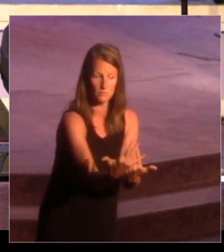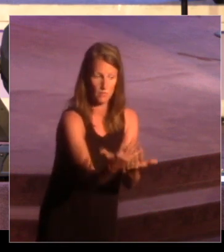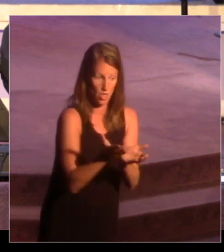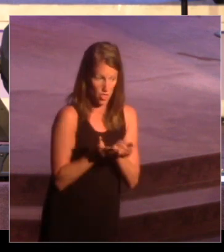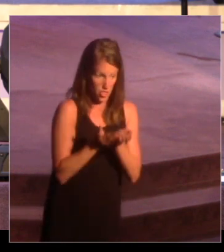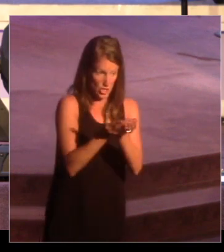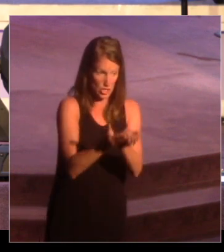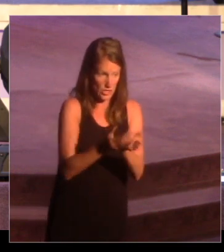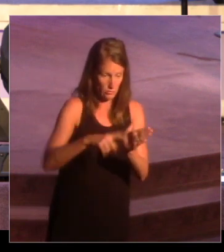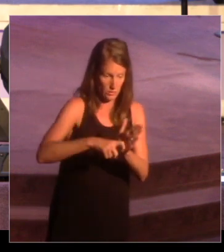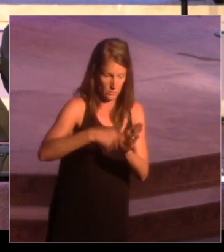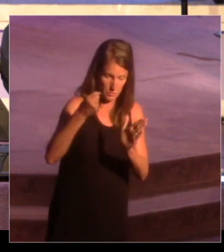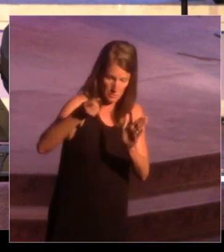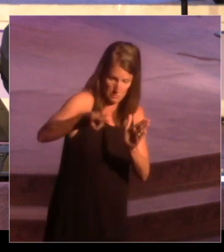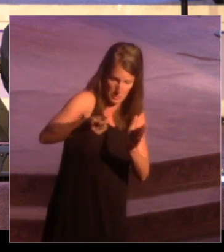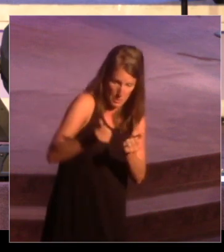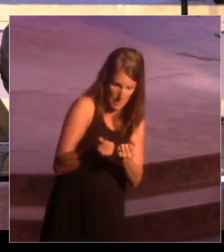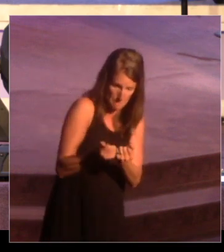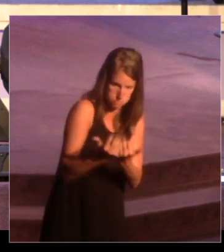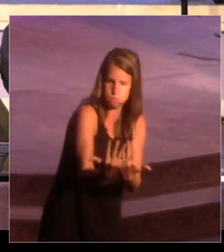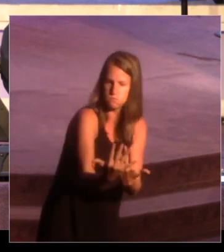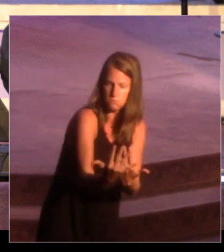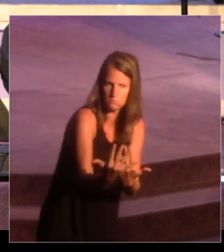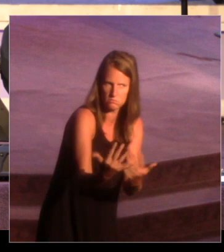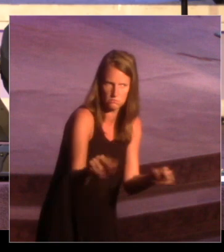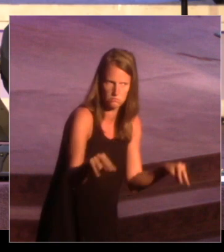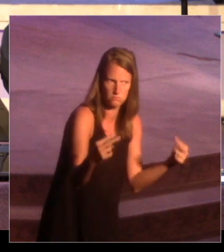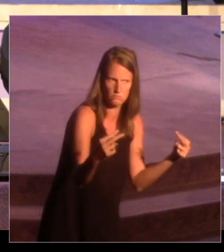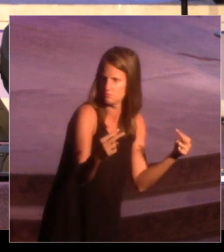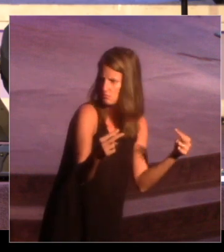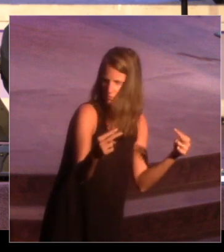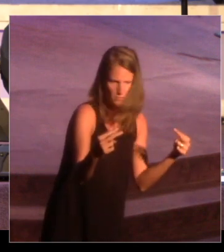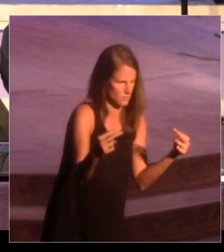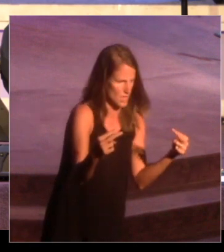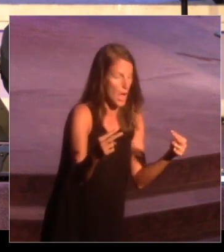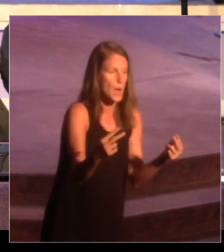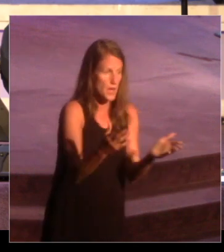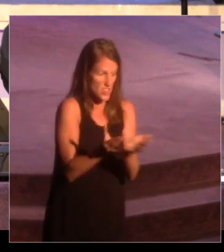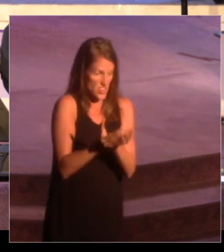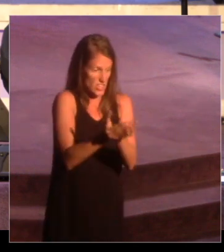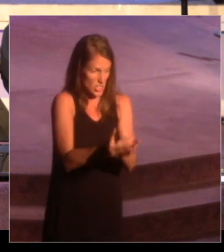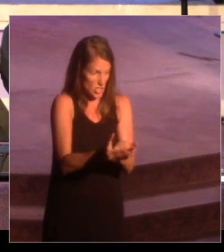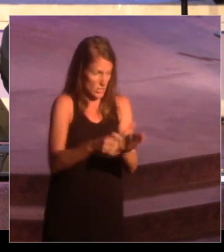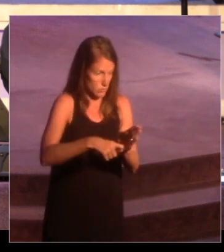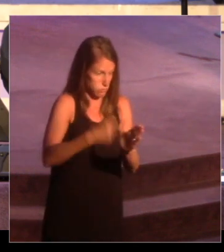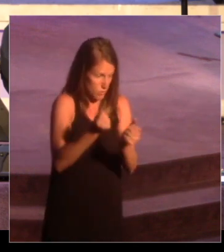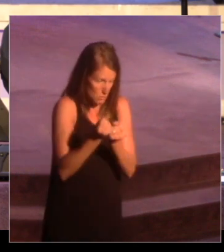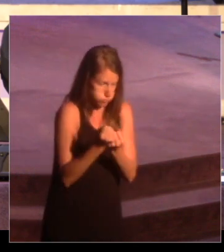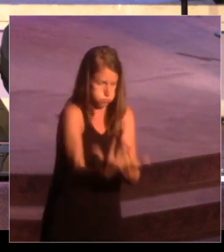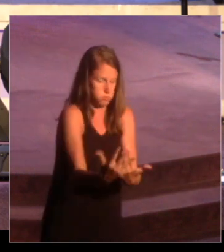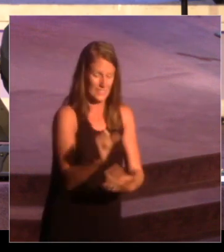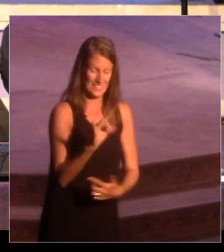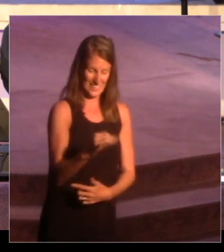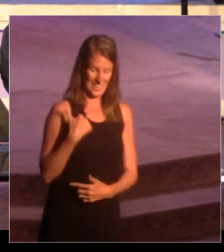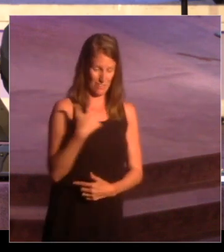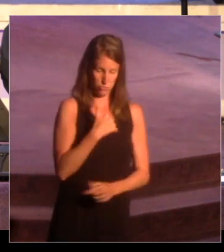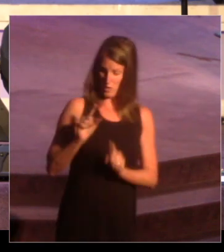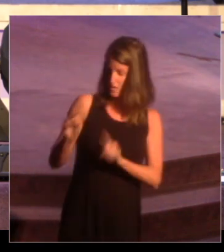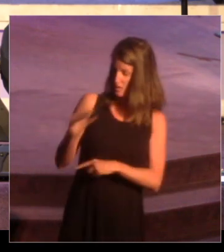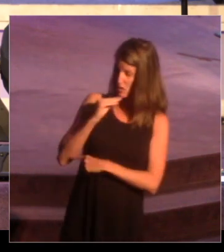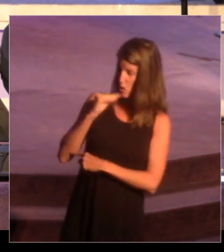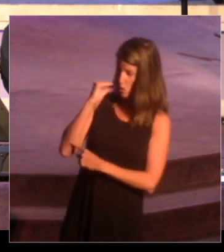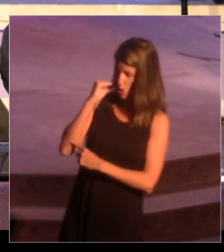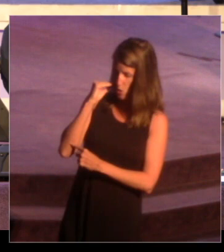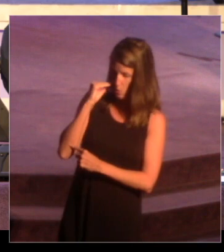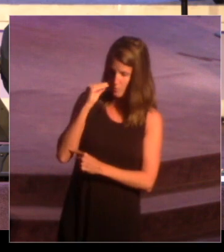Burn the ships, he says. They look around confused. He continues, burn the ships. If we are going to go home, we're going to do